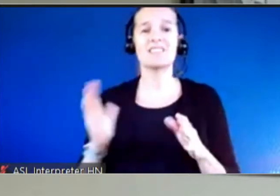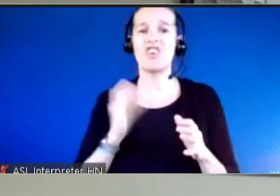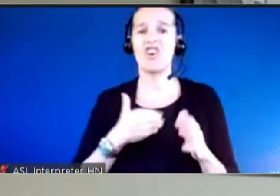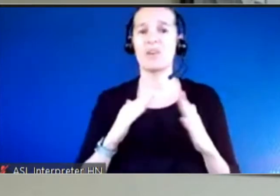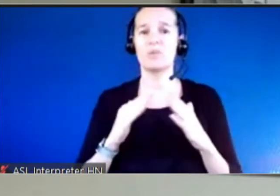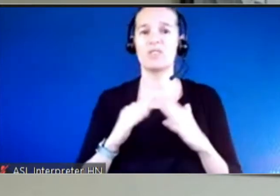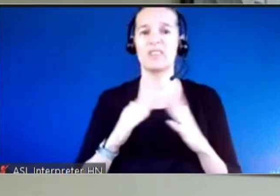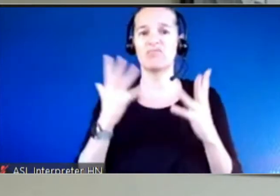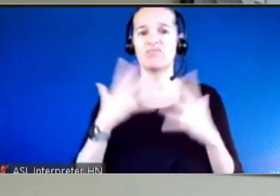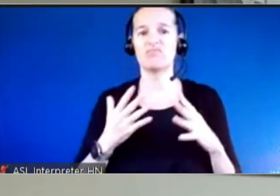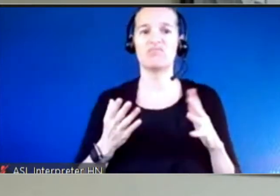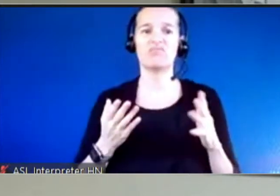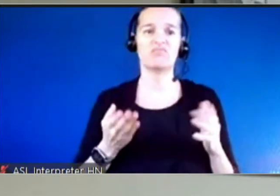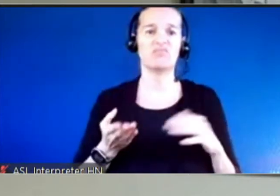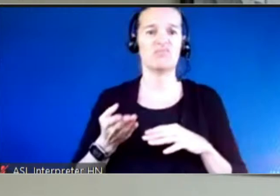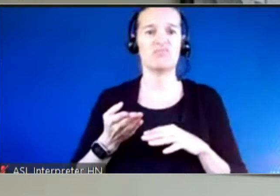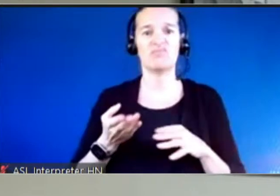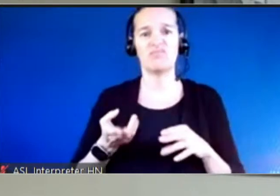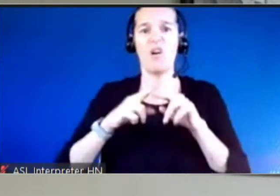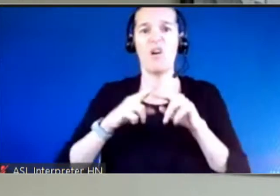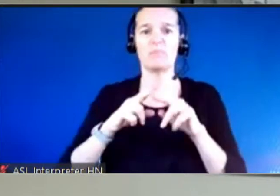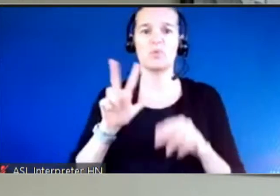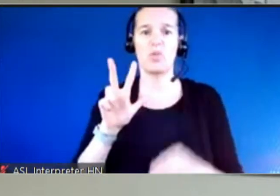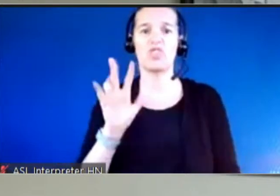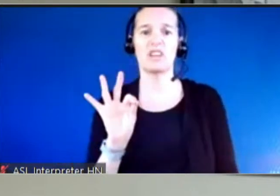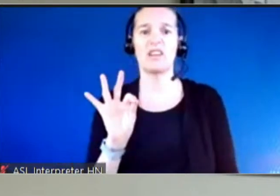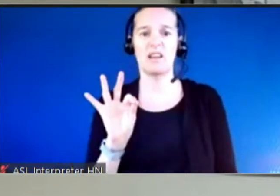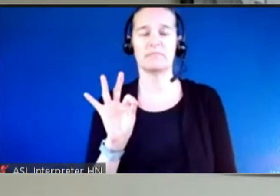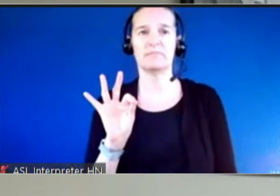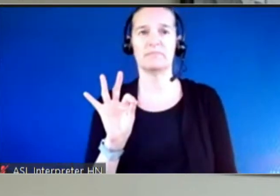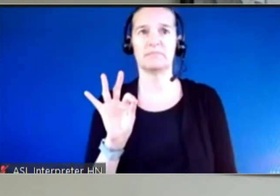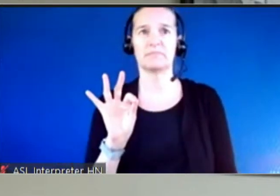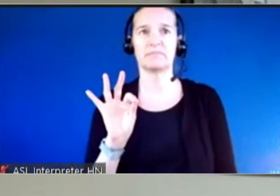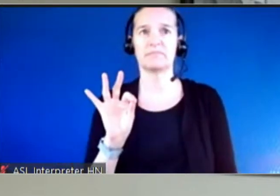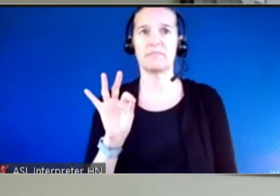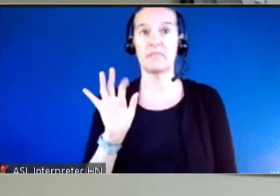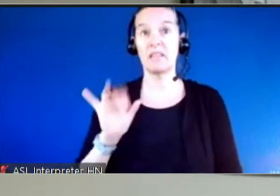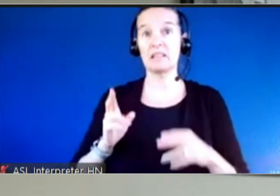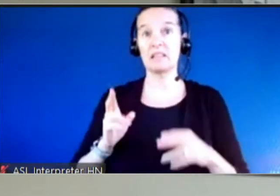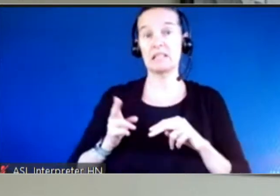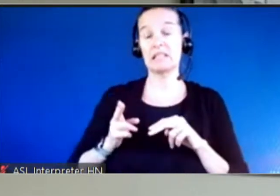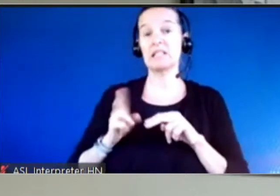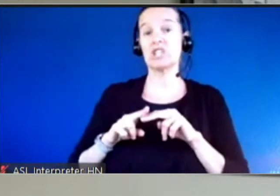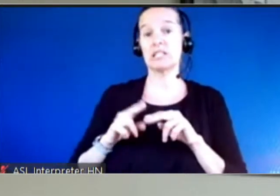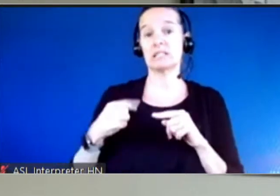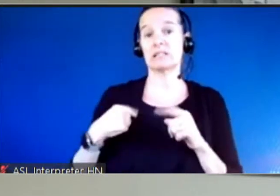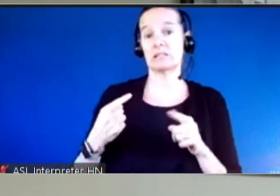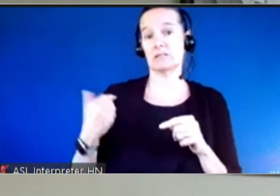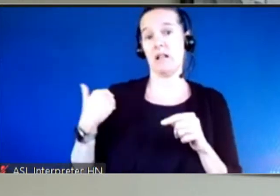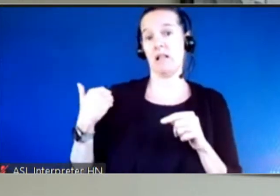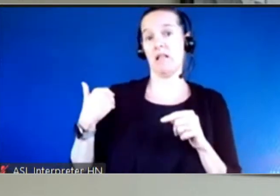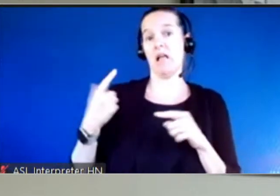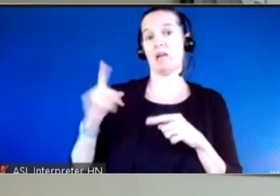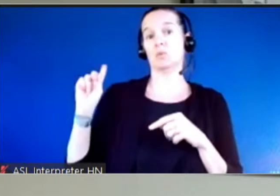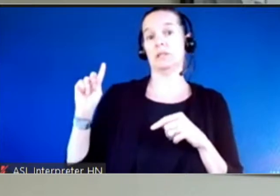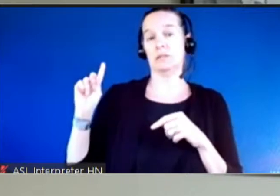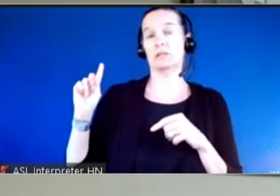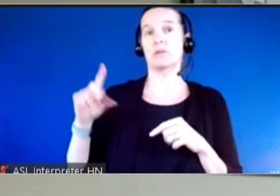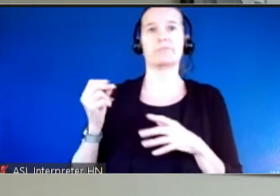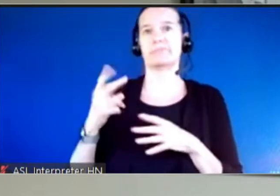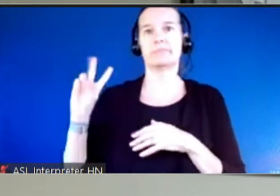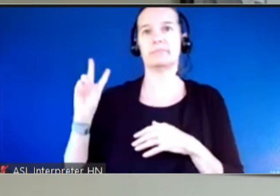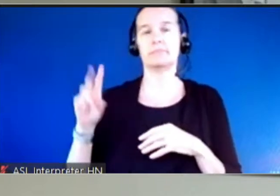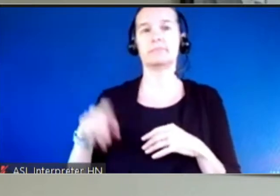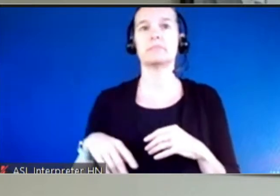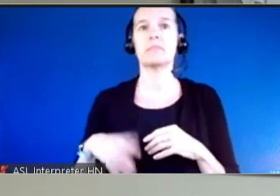39. You'll notice that has been an increase since we last talked. And the reason for that is because